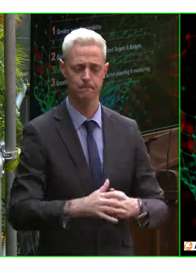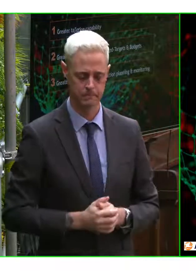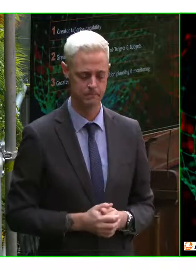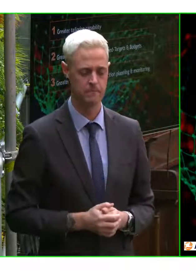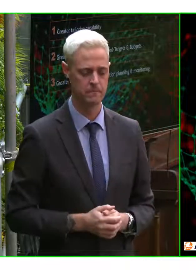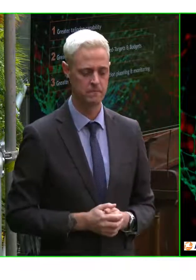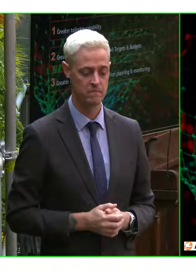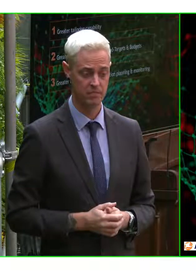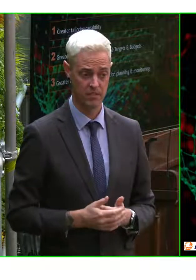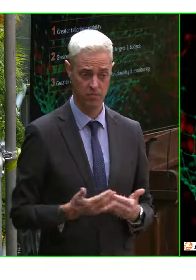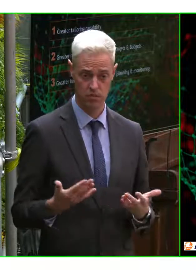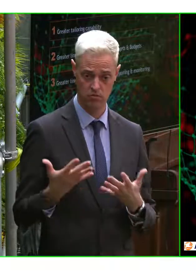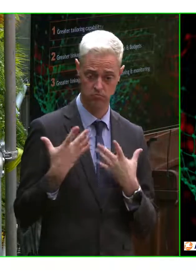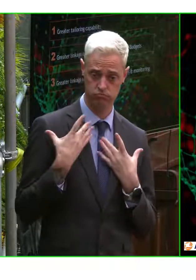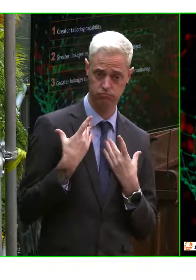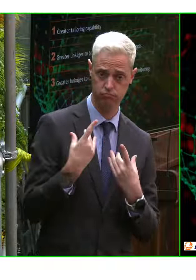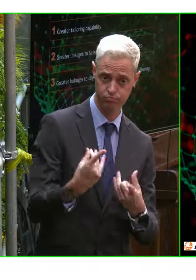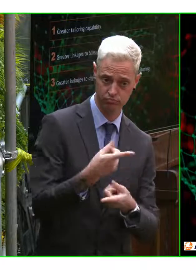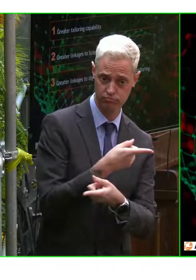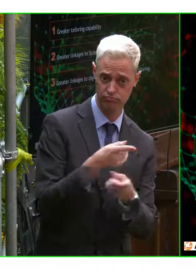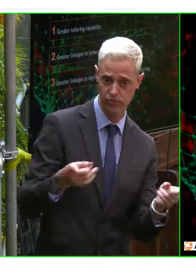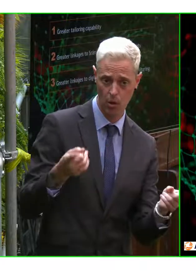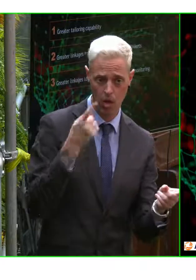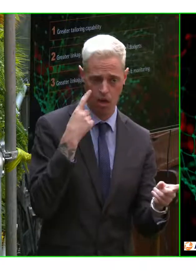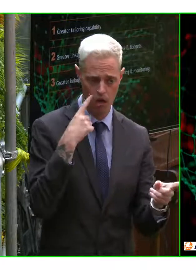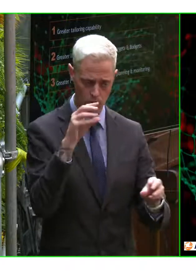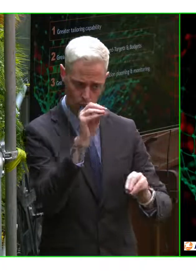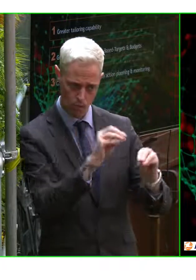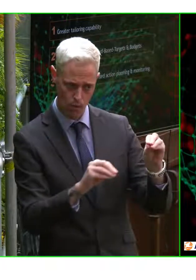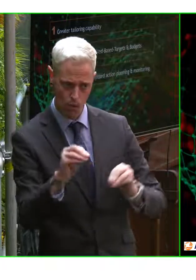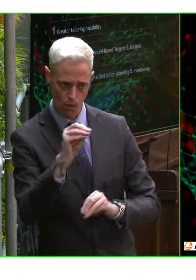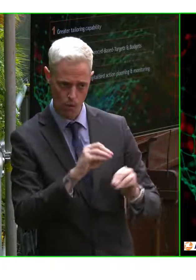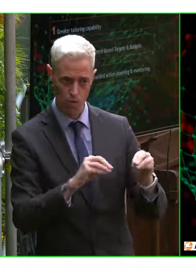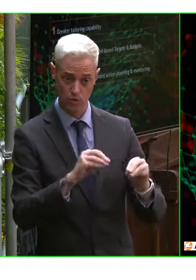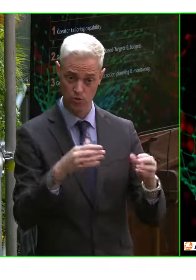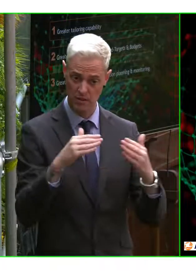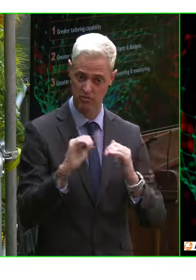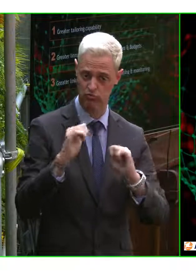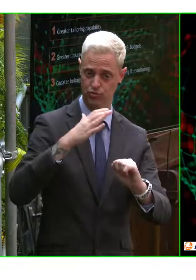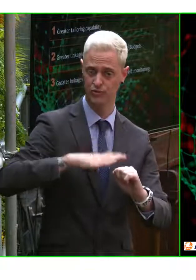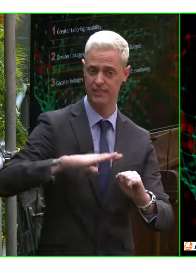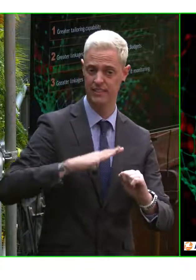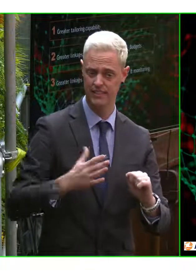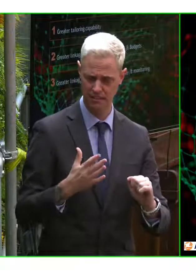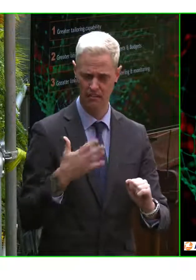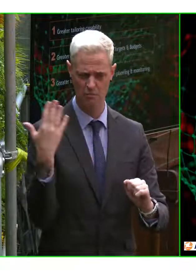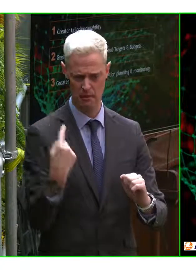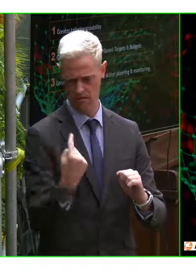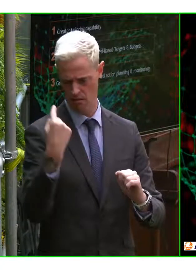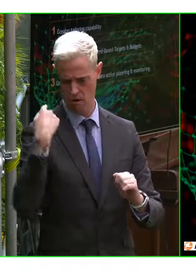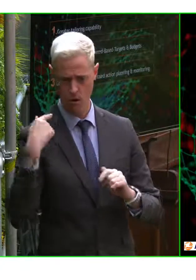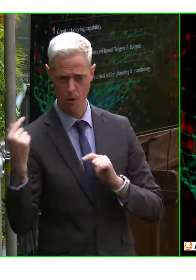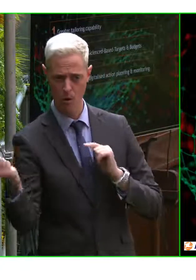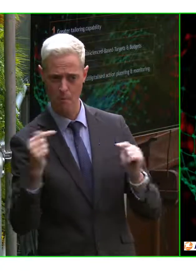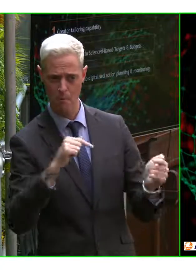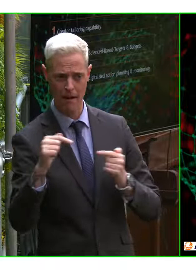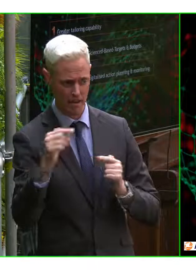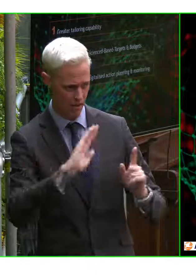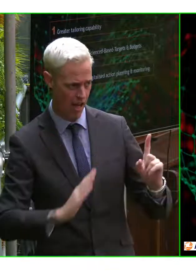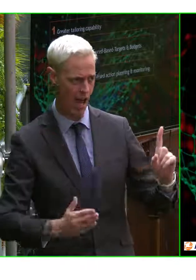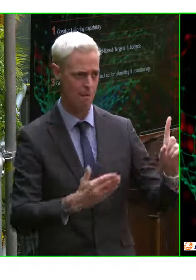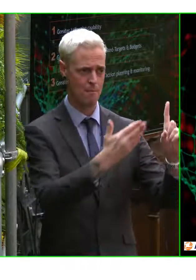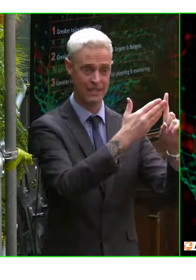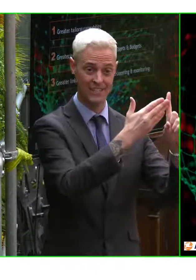of letting users play around with it more and tailor it. And we've seen a fascinating sort of debate, really, of ambition